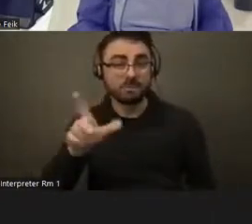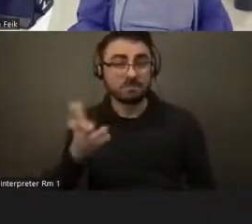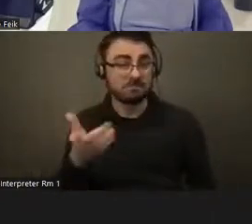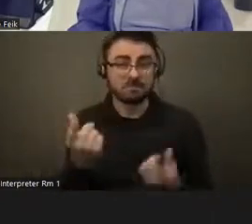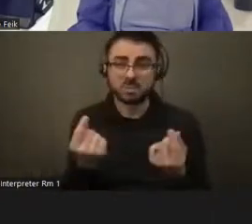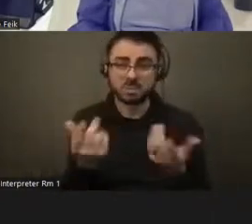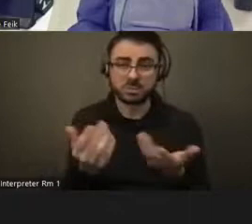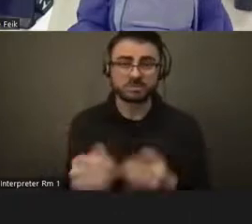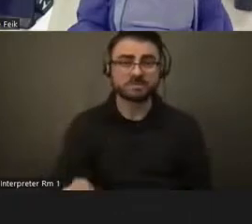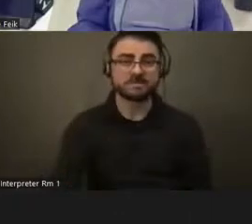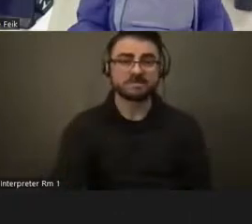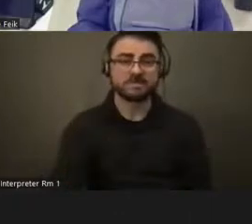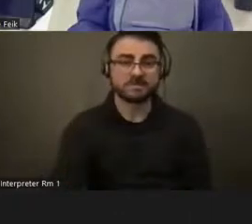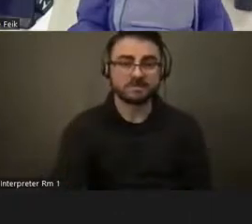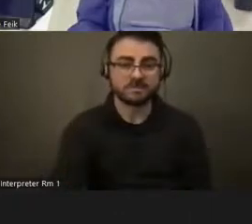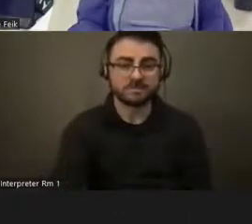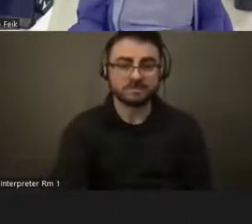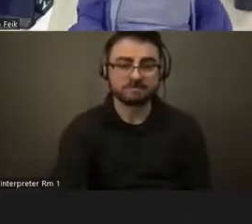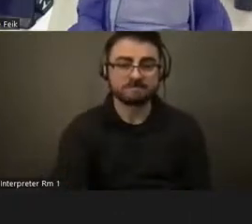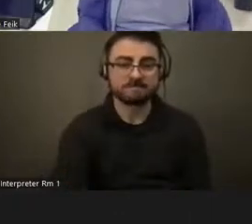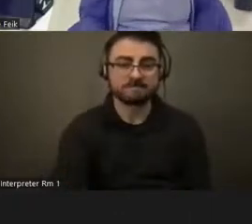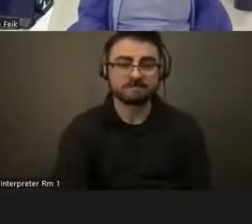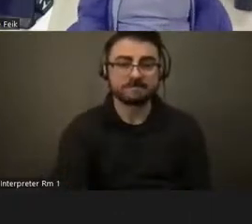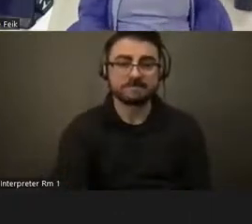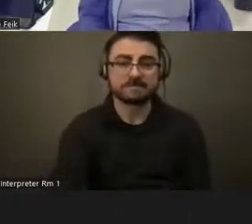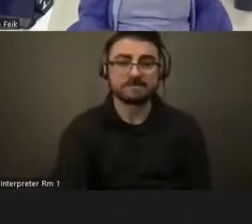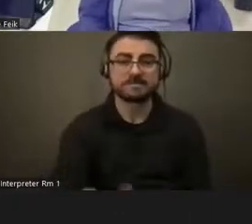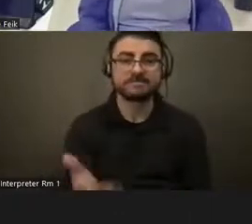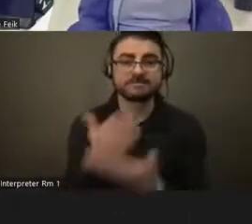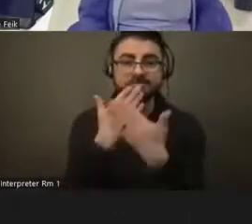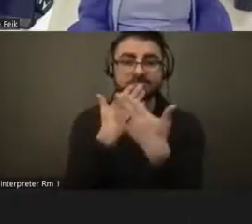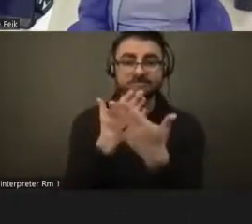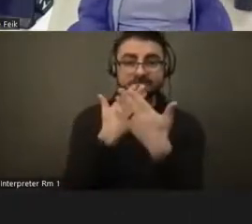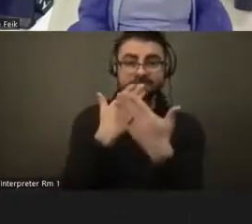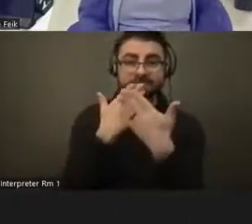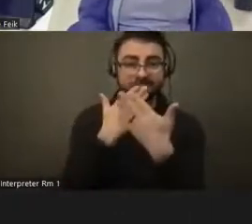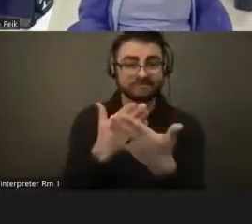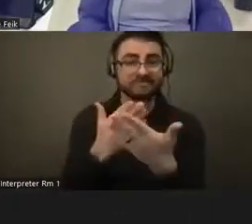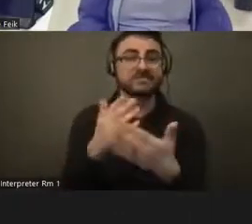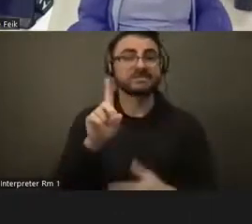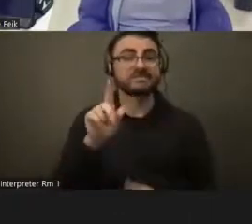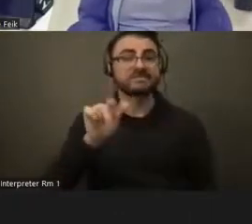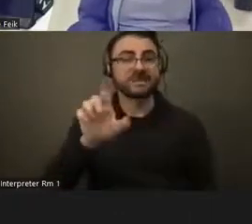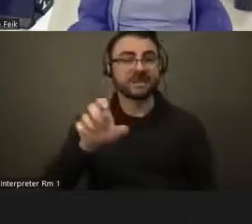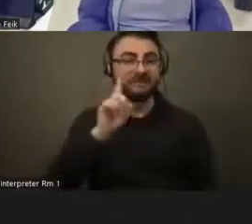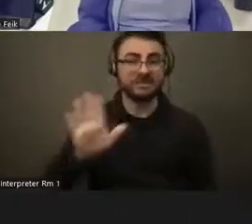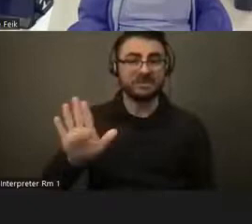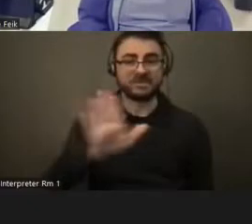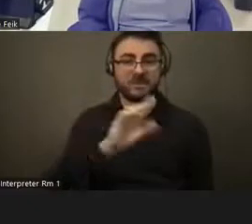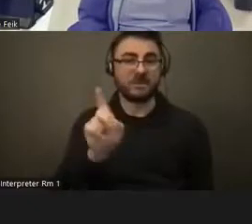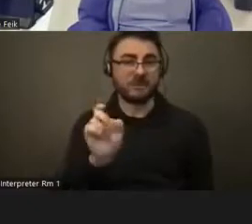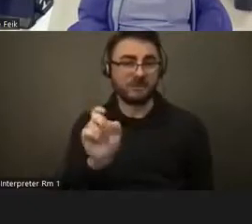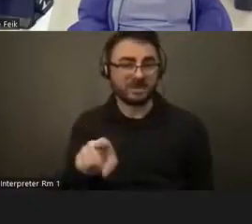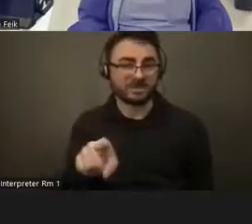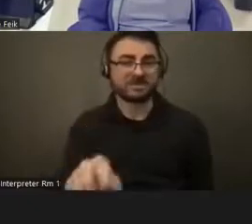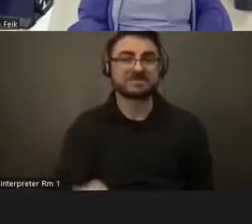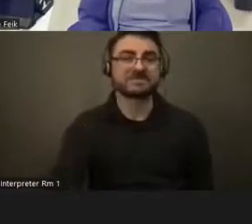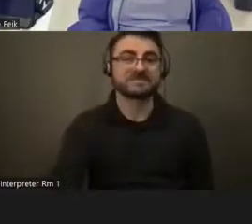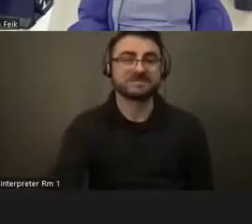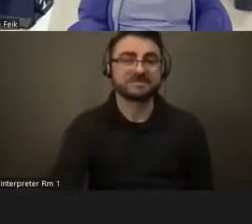Thank you, Dale, for your question. So one of the things that I'm really